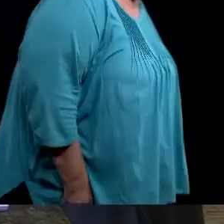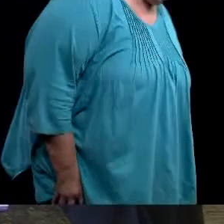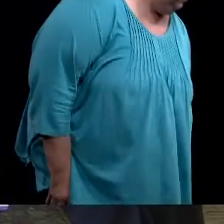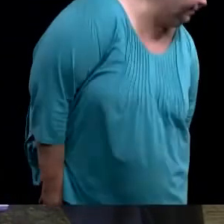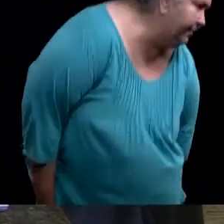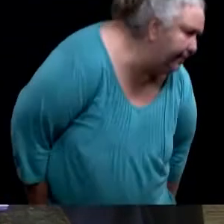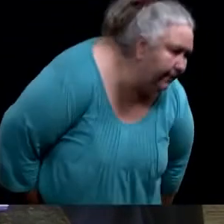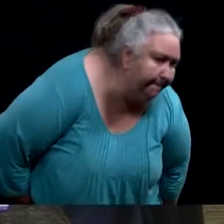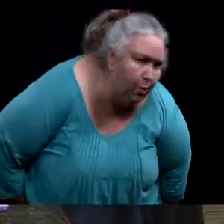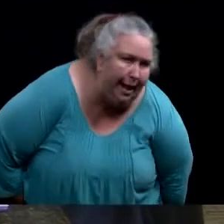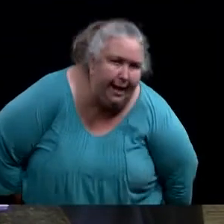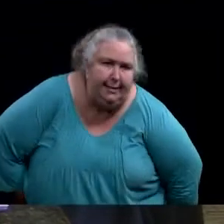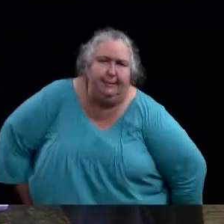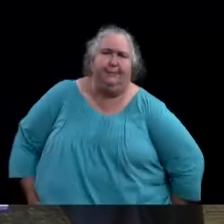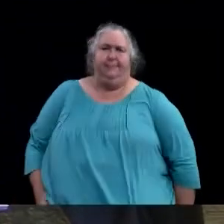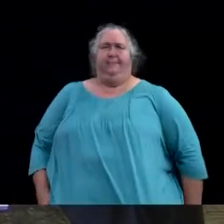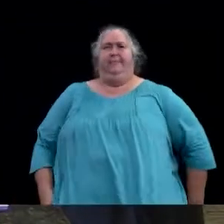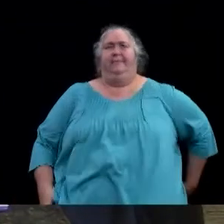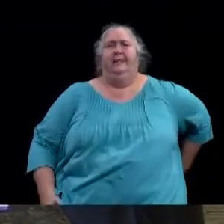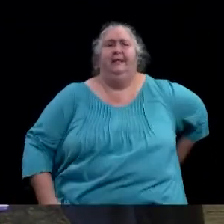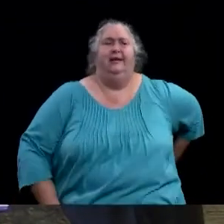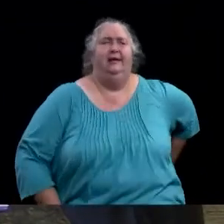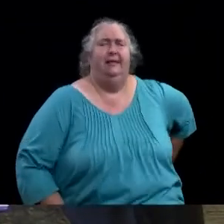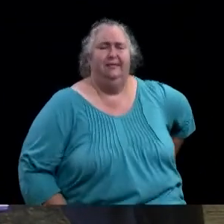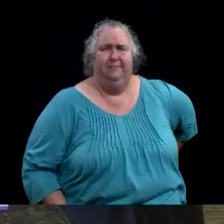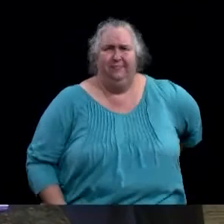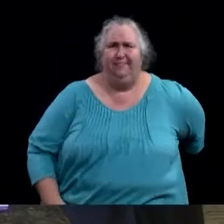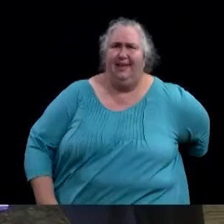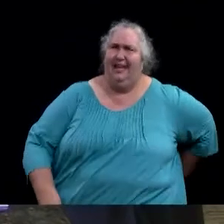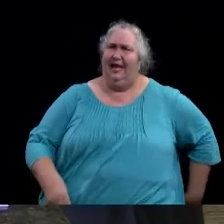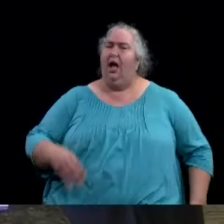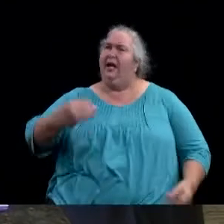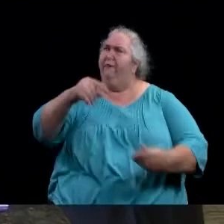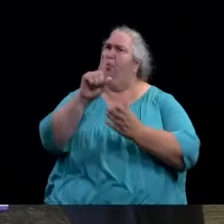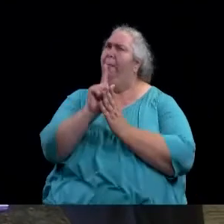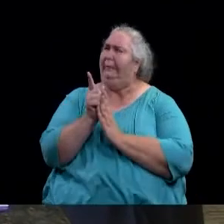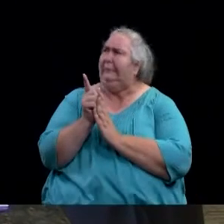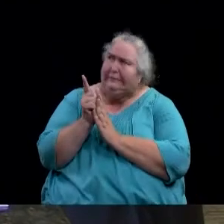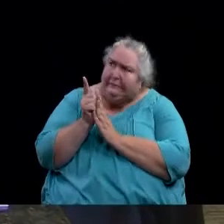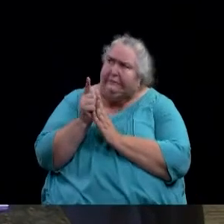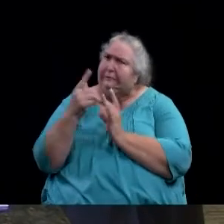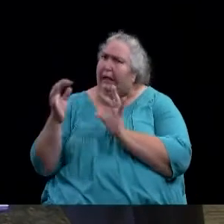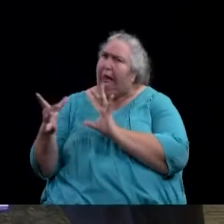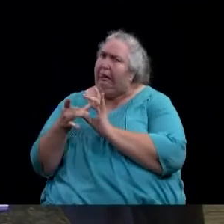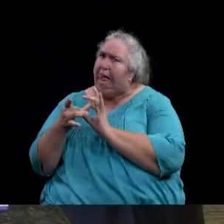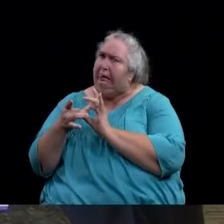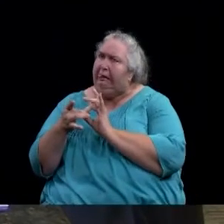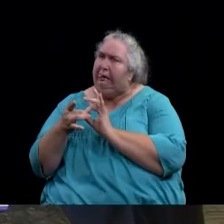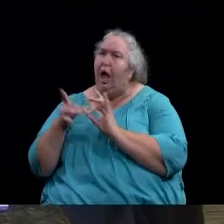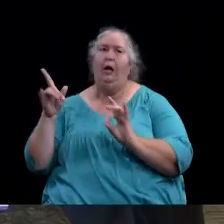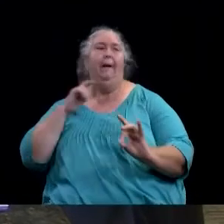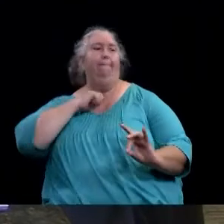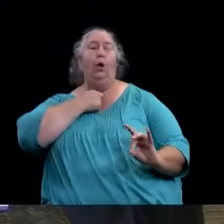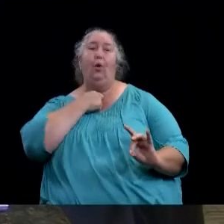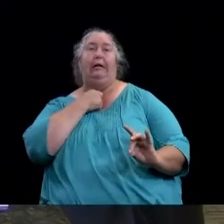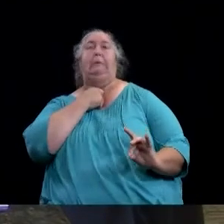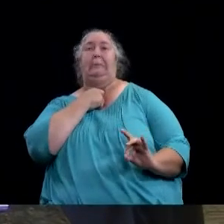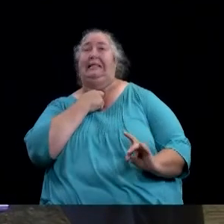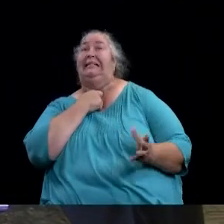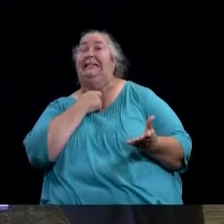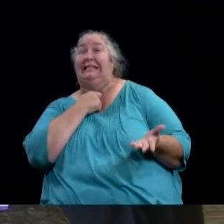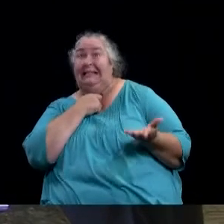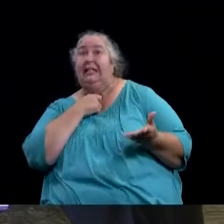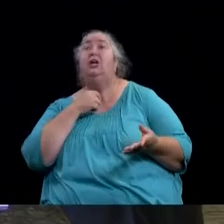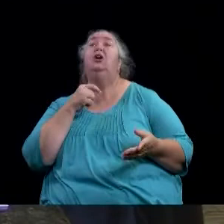All right, give us a moment. She's muted. On mute. Millette, you're on mute, it appears.